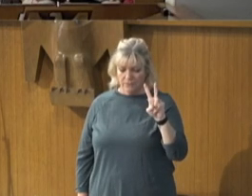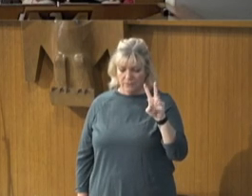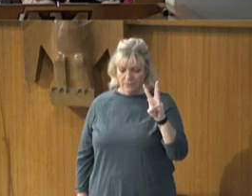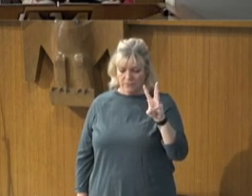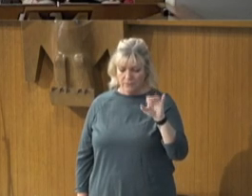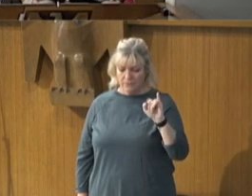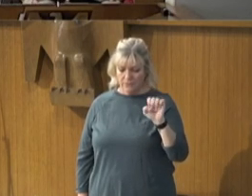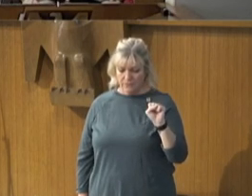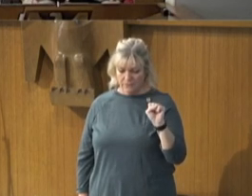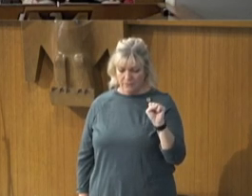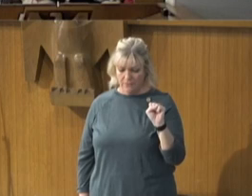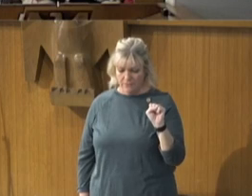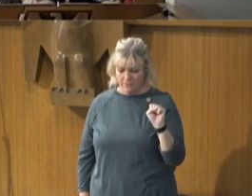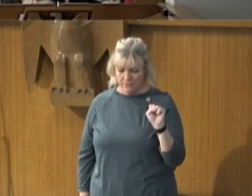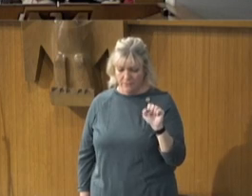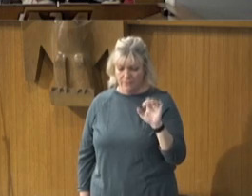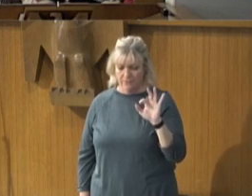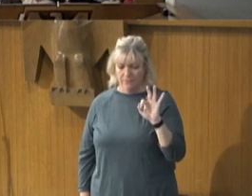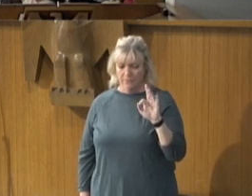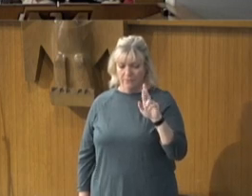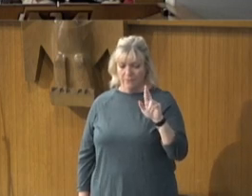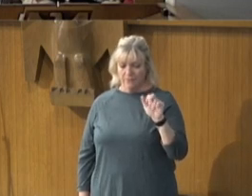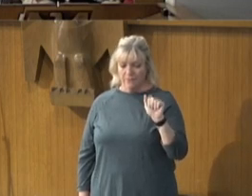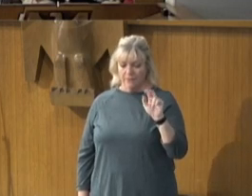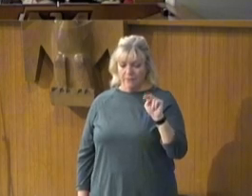Steve Lewis.